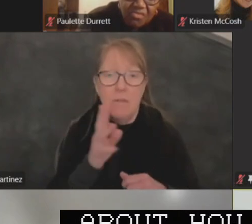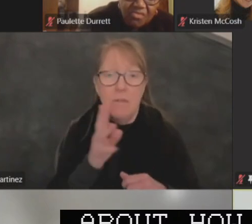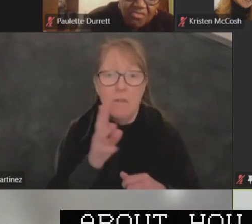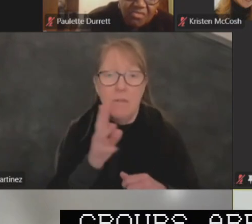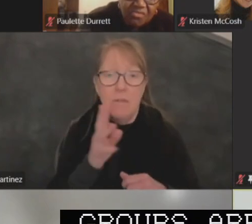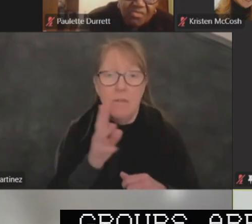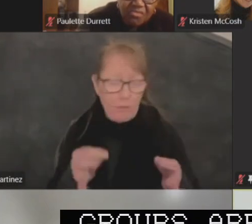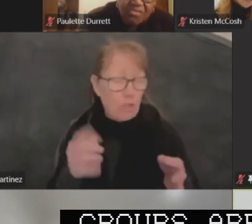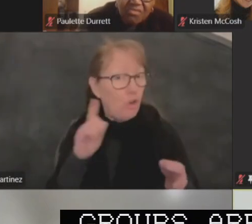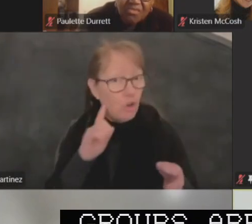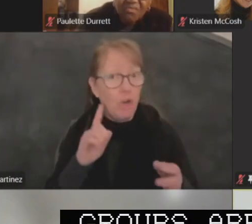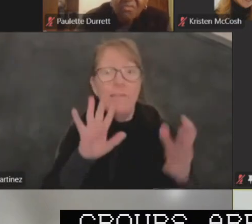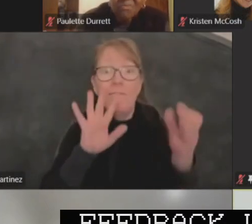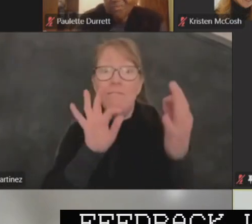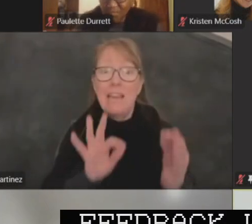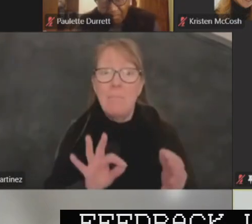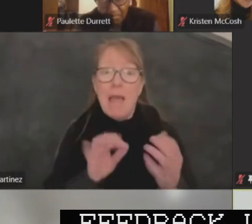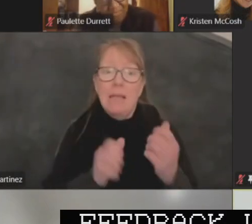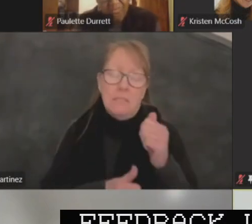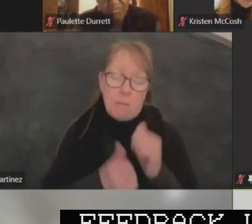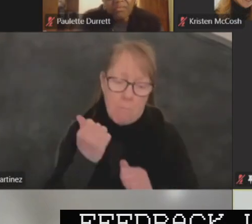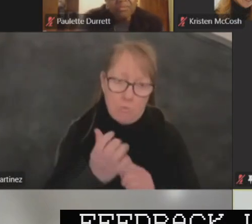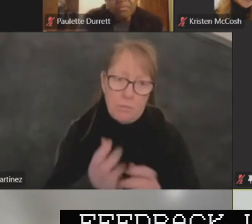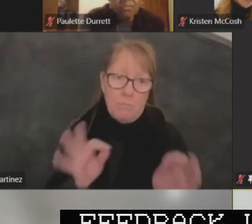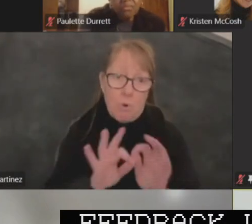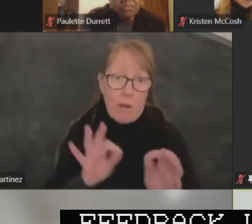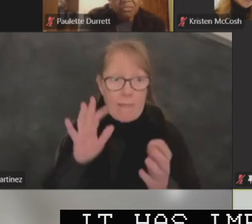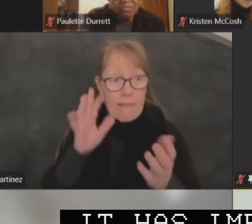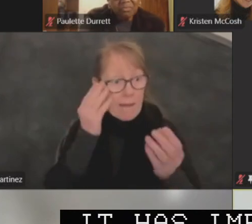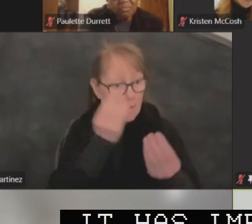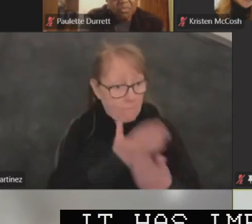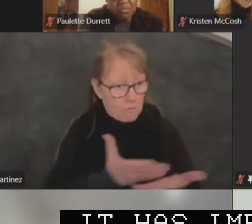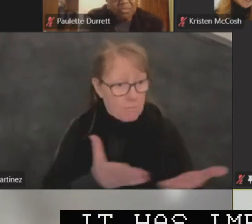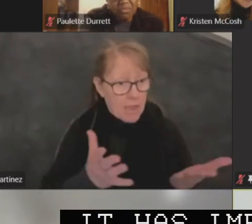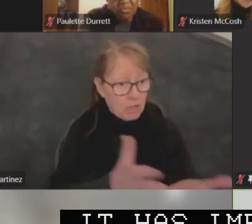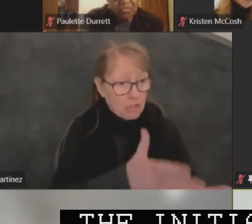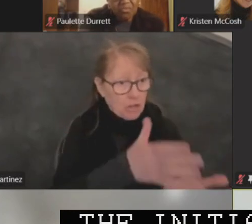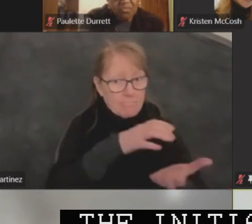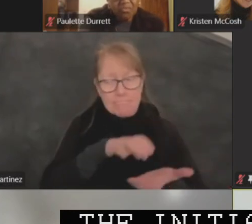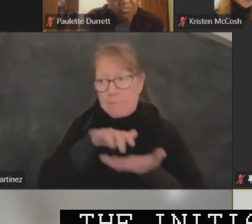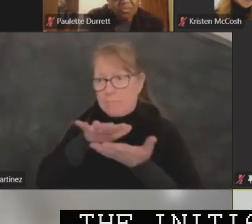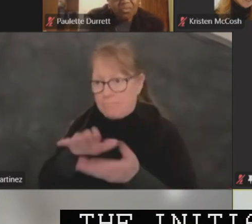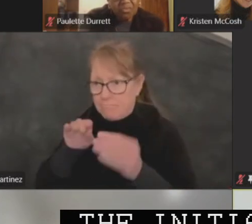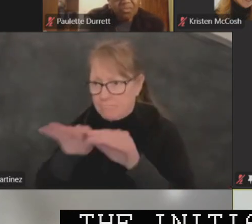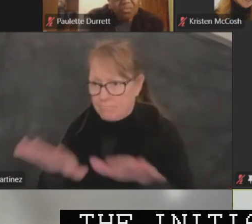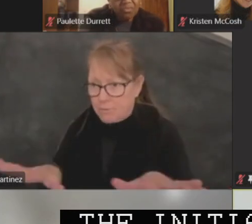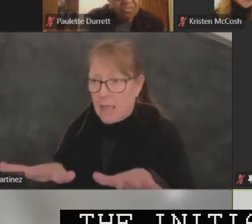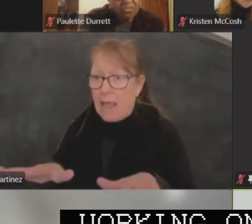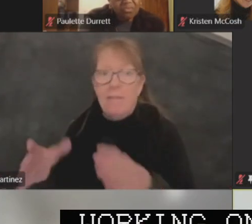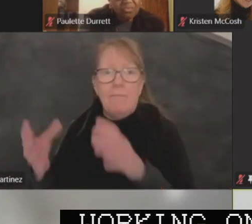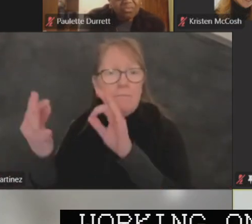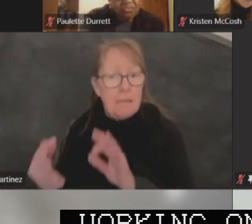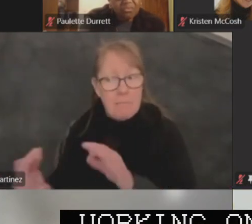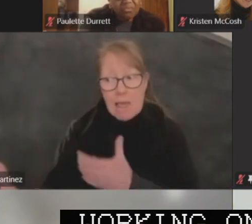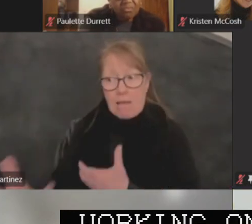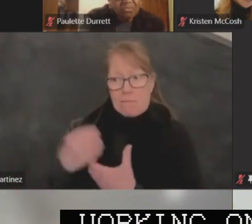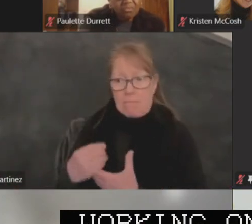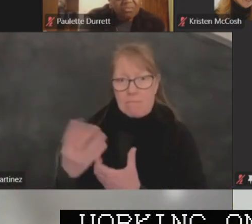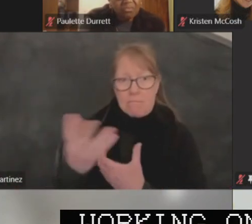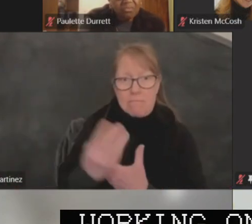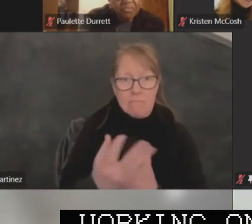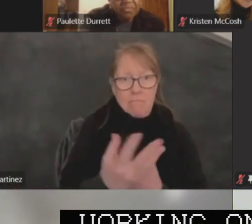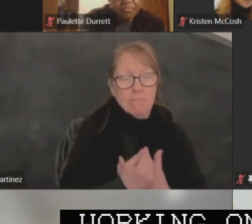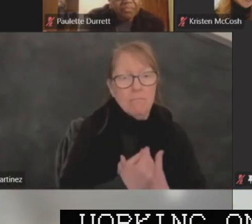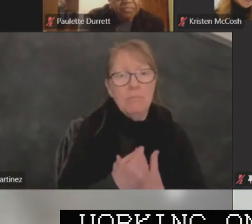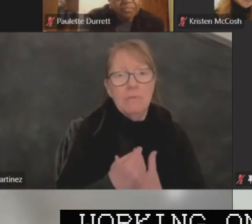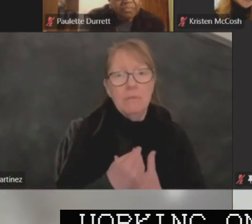project or the initiative that we're working on. So that being more clear with our communication is definitely something we're really